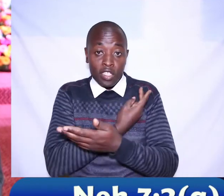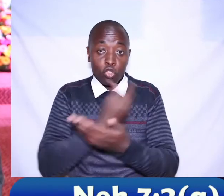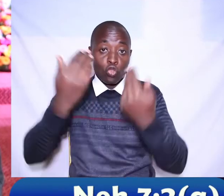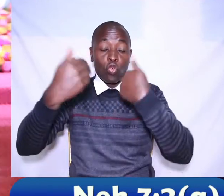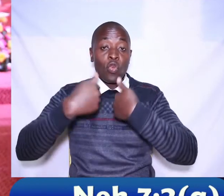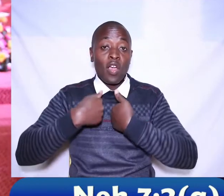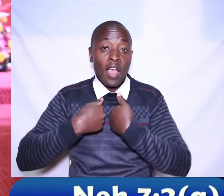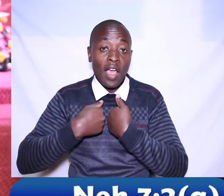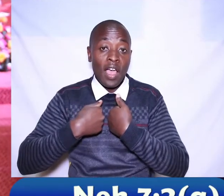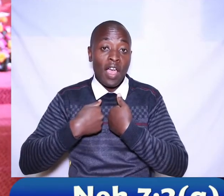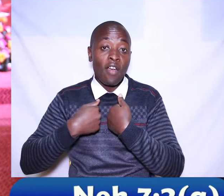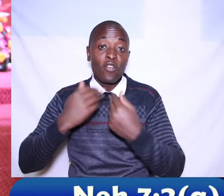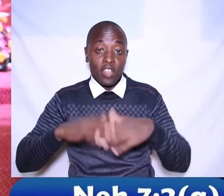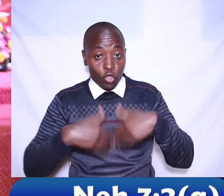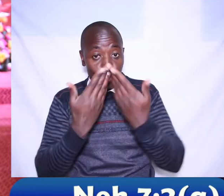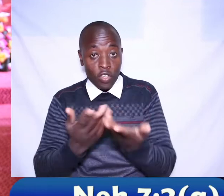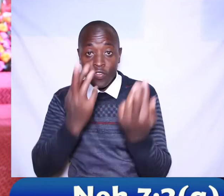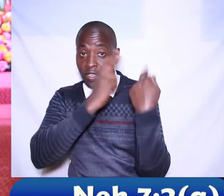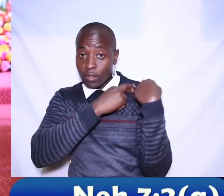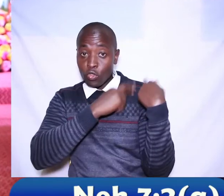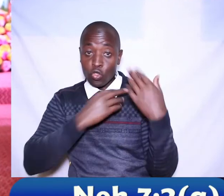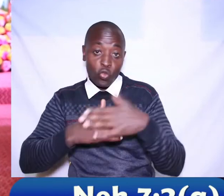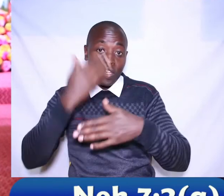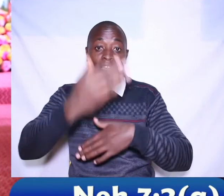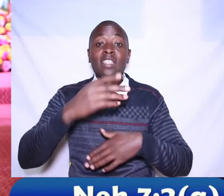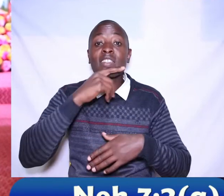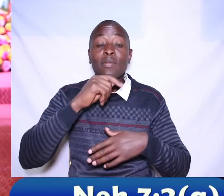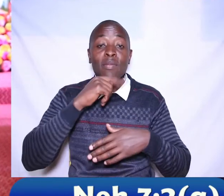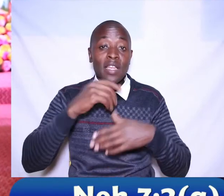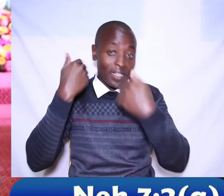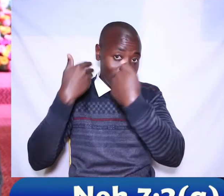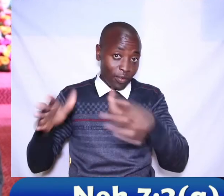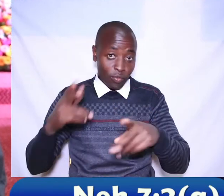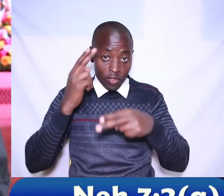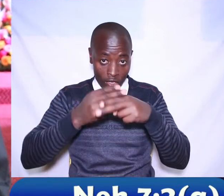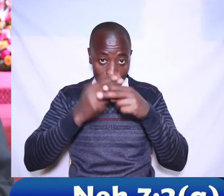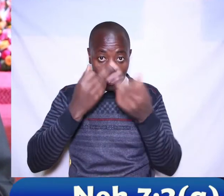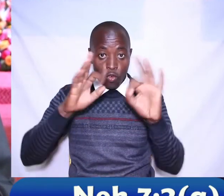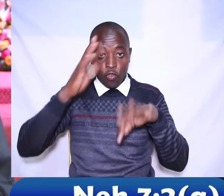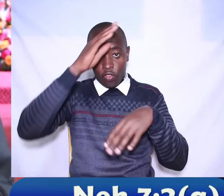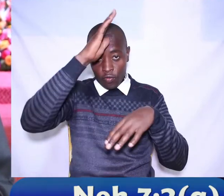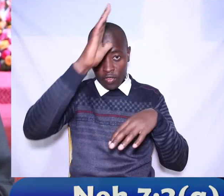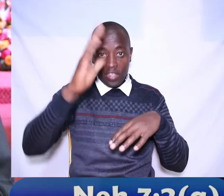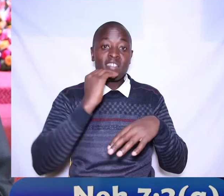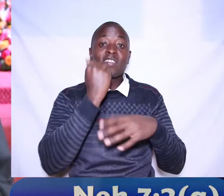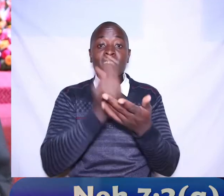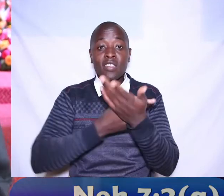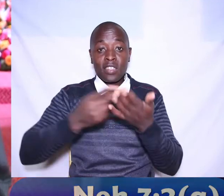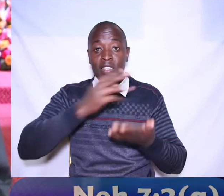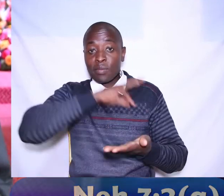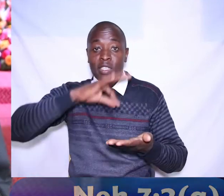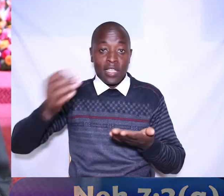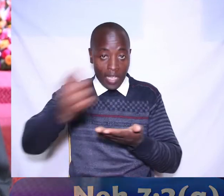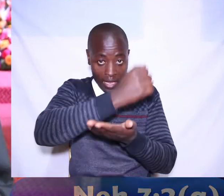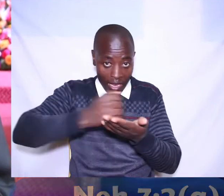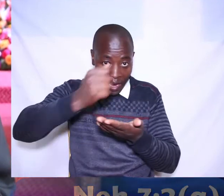put the baton to the hand of the next man and let go. In the name of the Father, the Son, and the Holy Spirit.